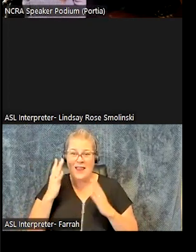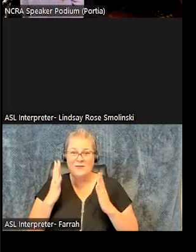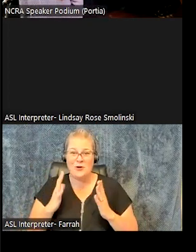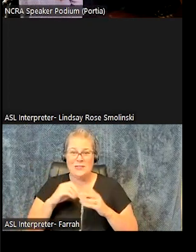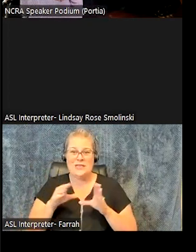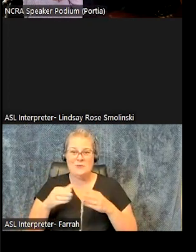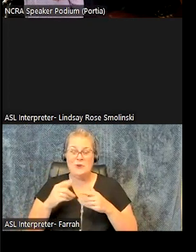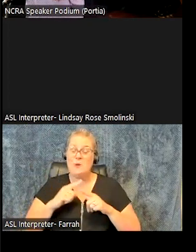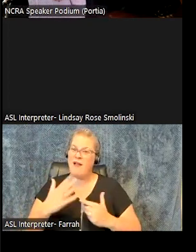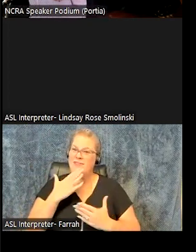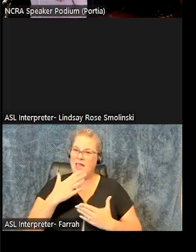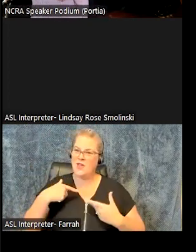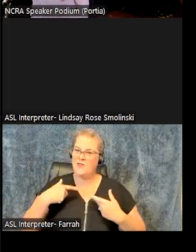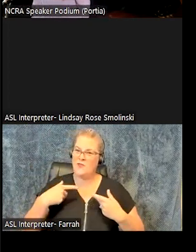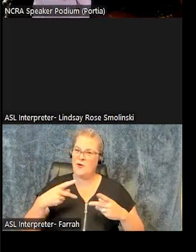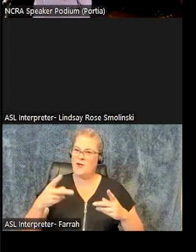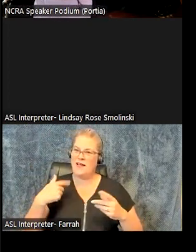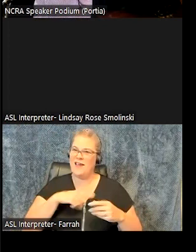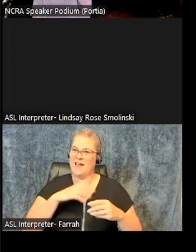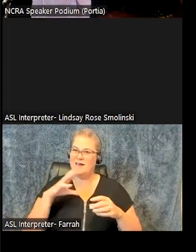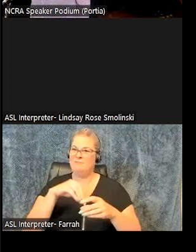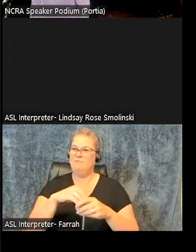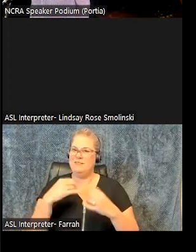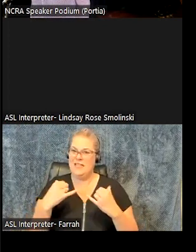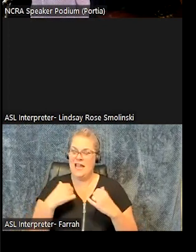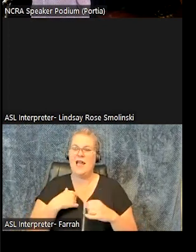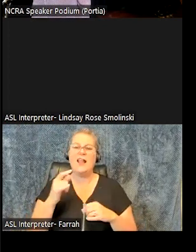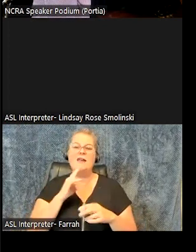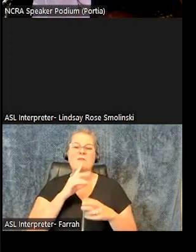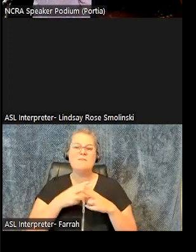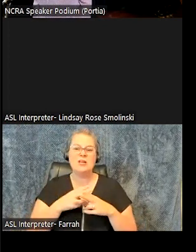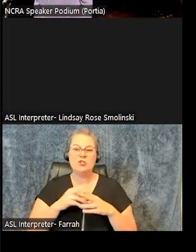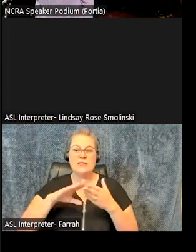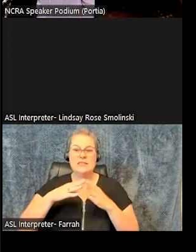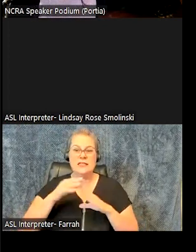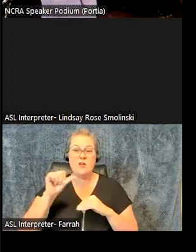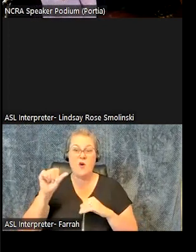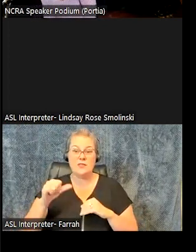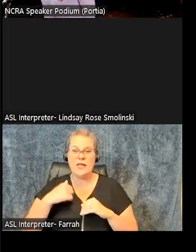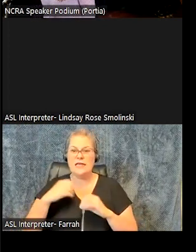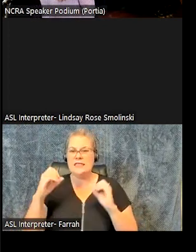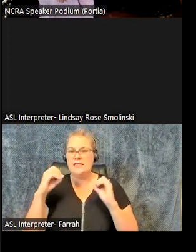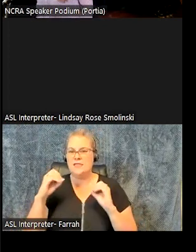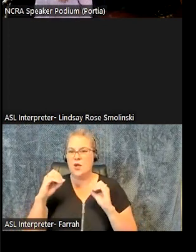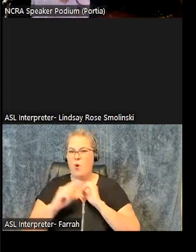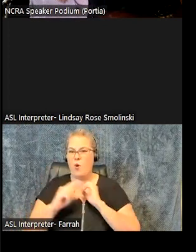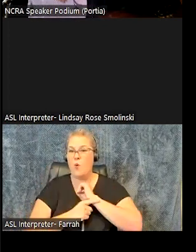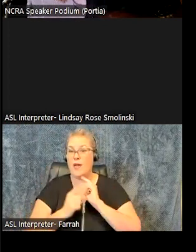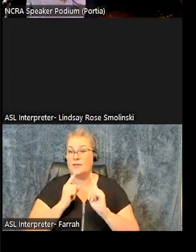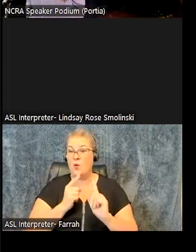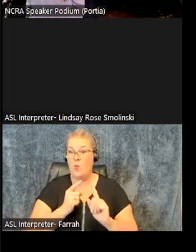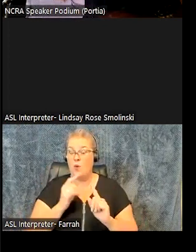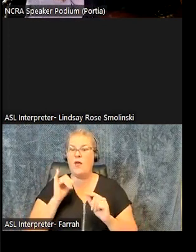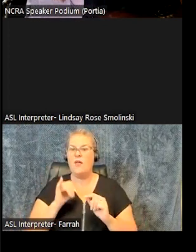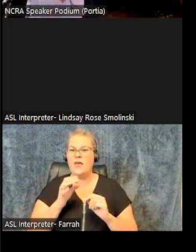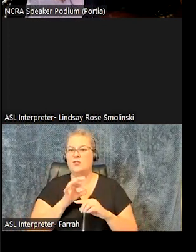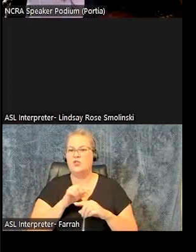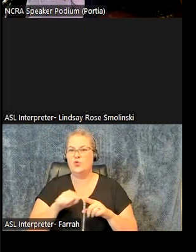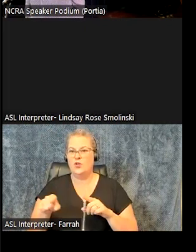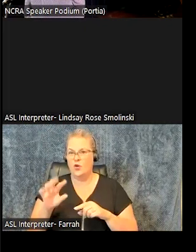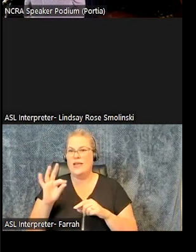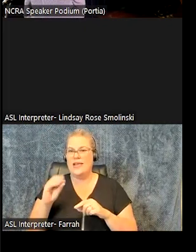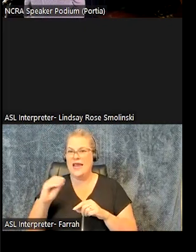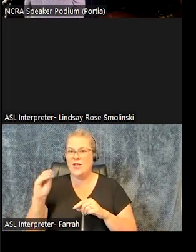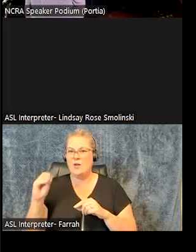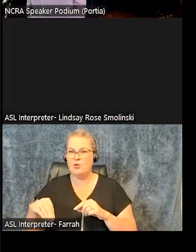here today. Like was mentioned, the city of Austin does have a zero waste goal, and that is to divert 90% of material from